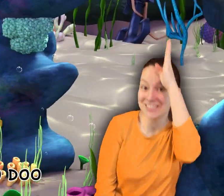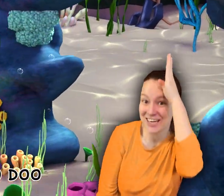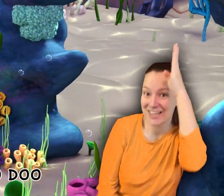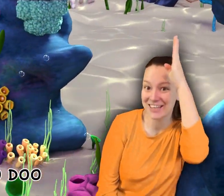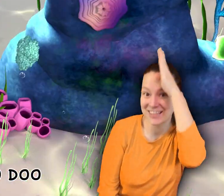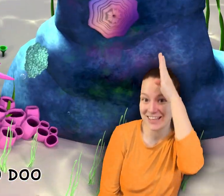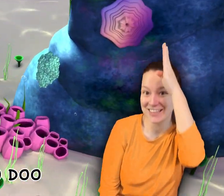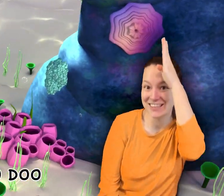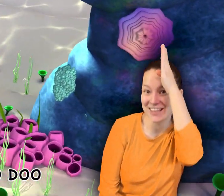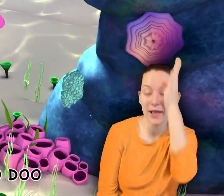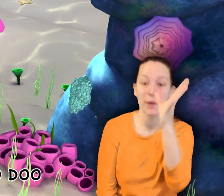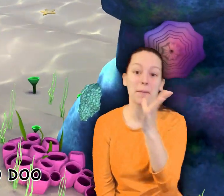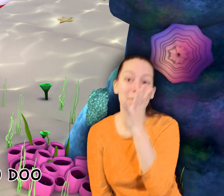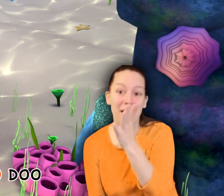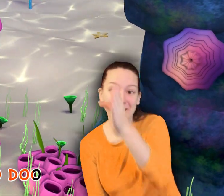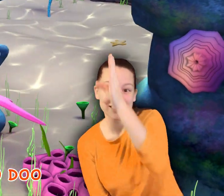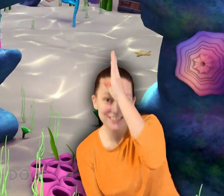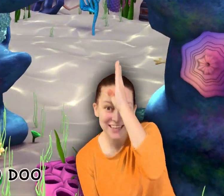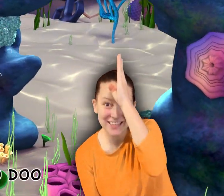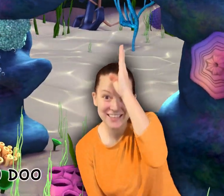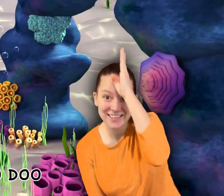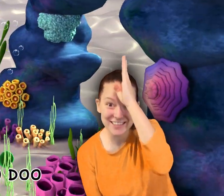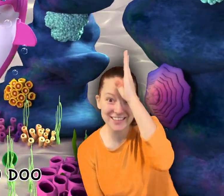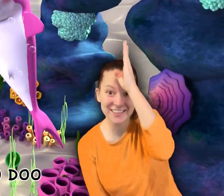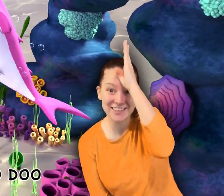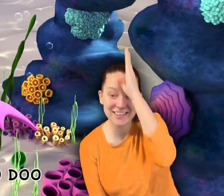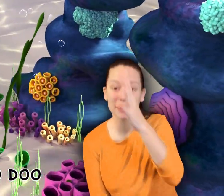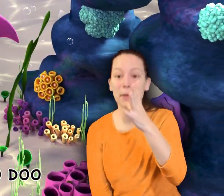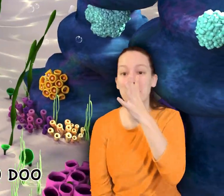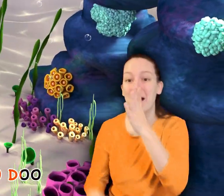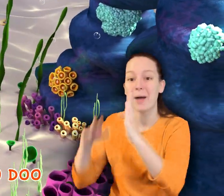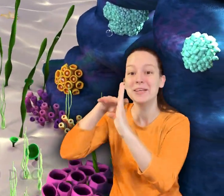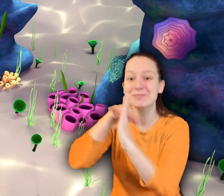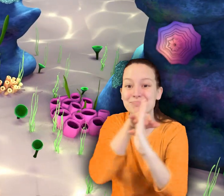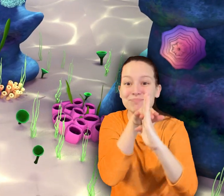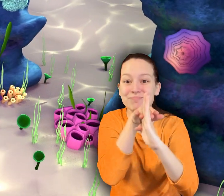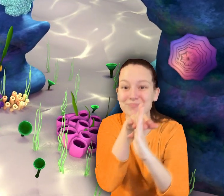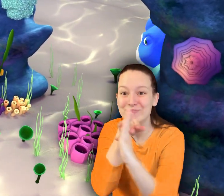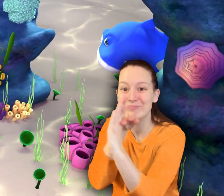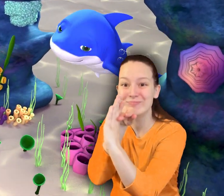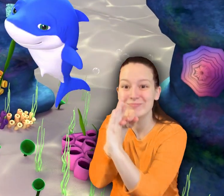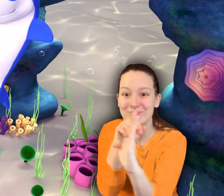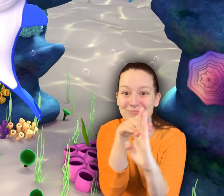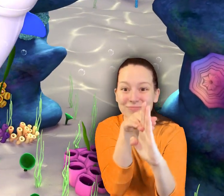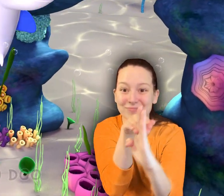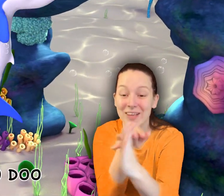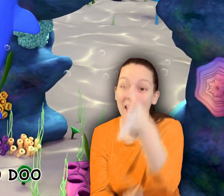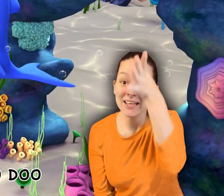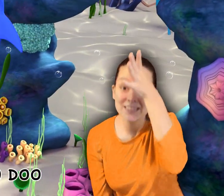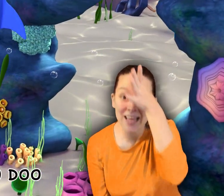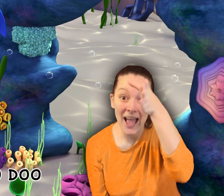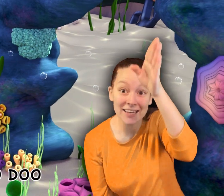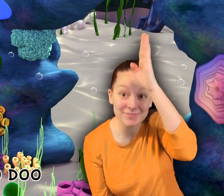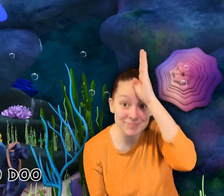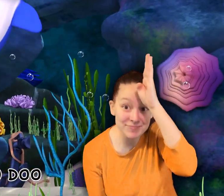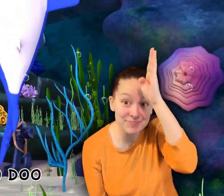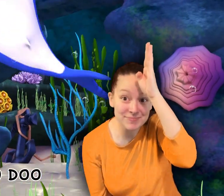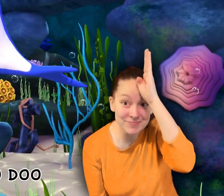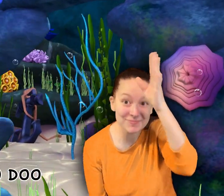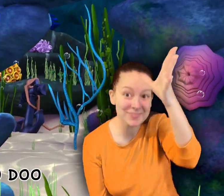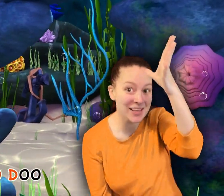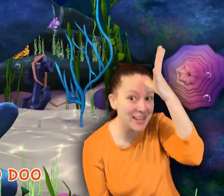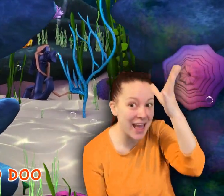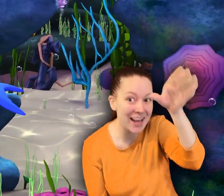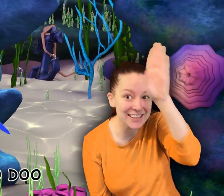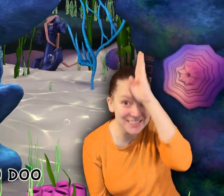doo dooo mommy shark doo dooo doo doo doo doo mommy shark do doo doo doo doo doo do mommy shark daddy shark